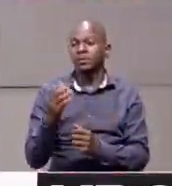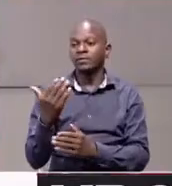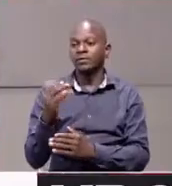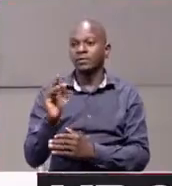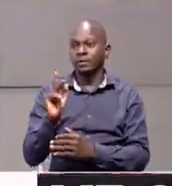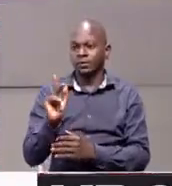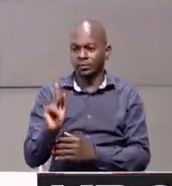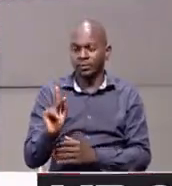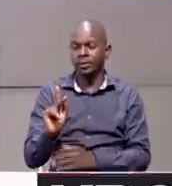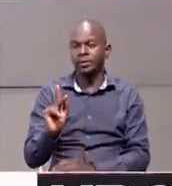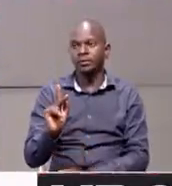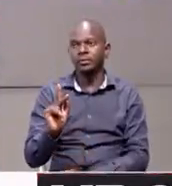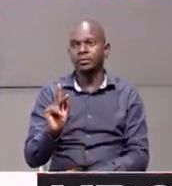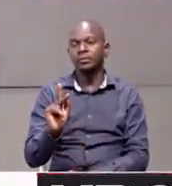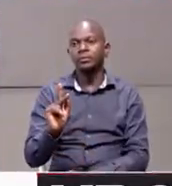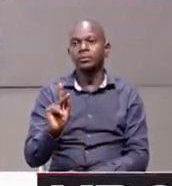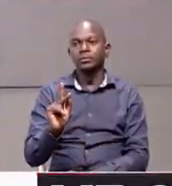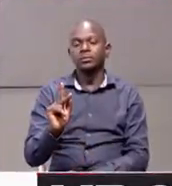kilometers respectively.